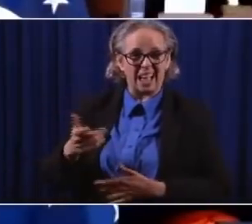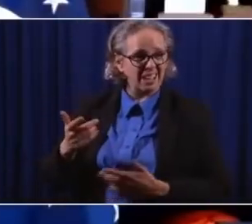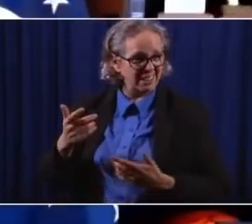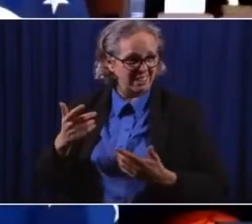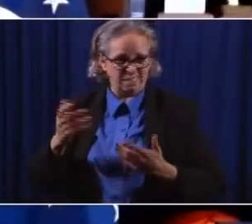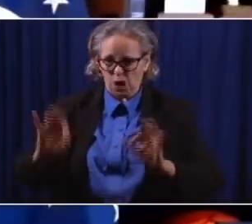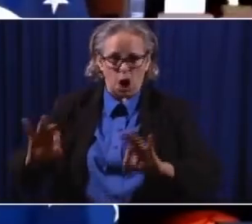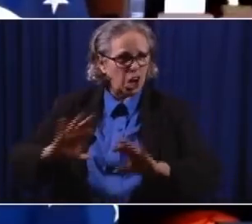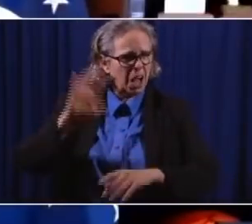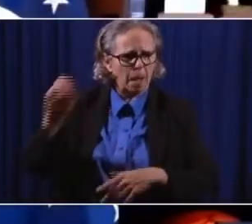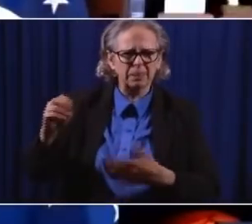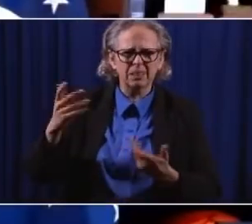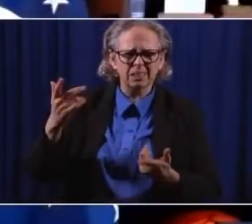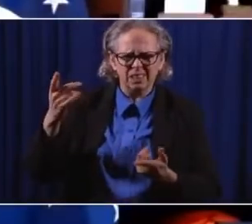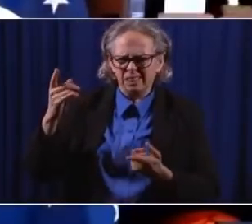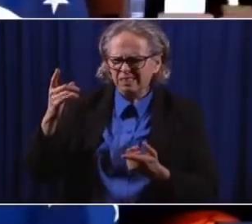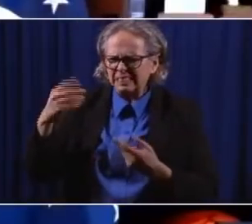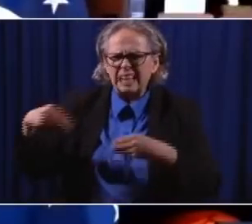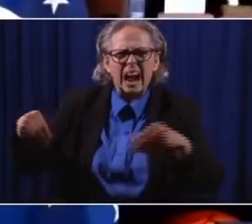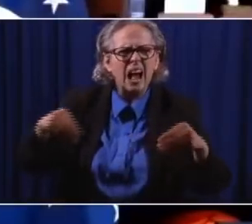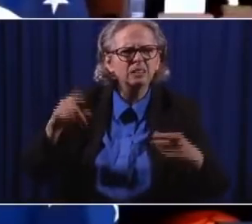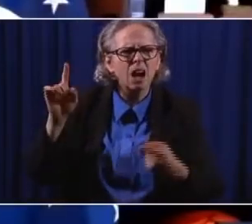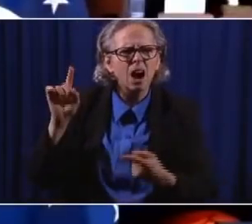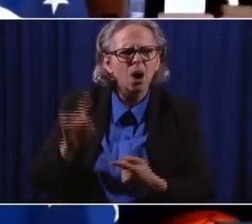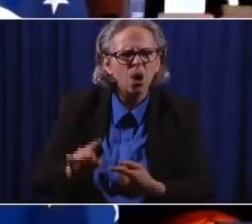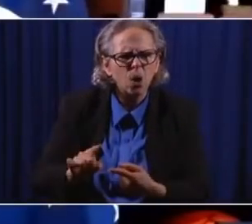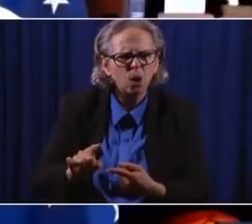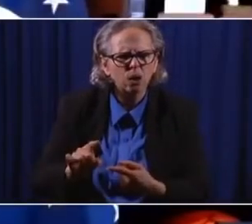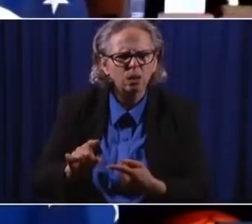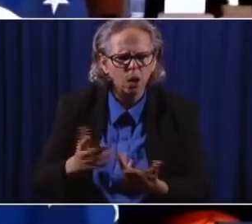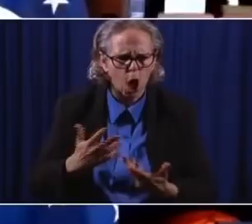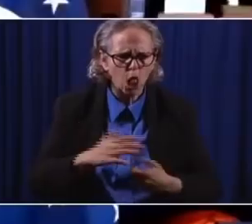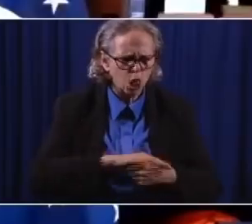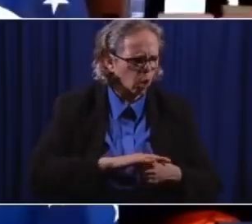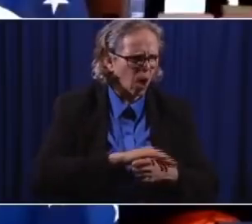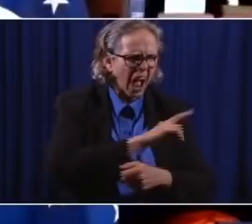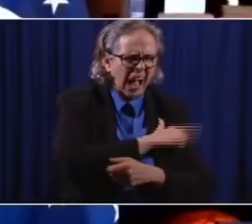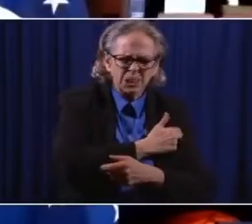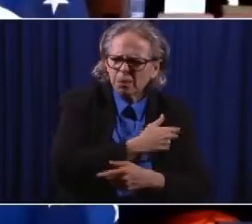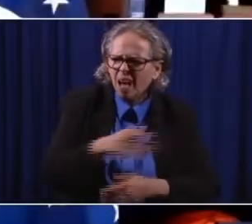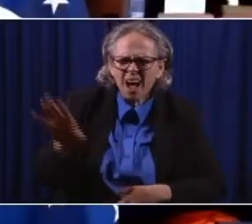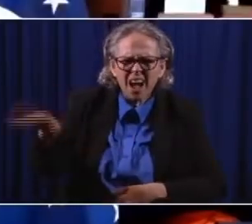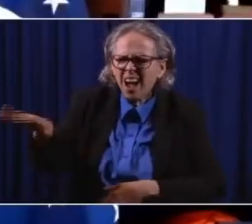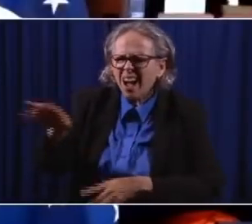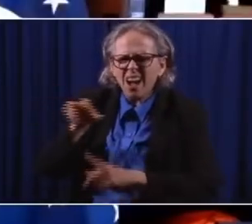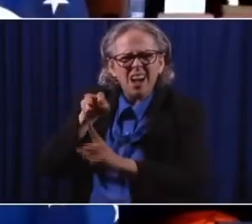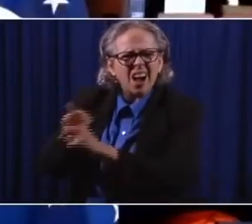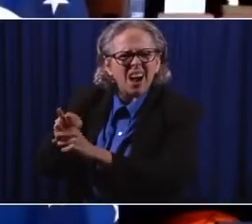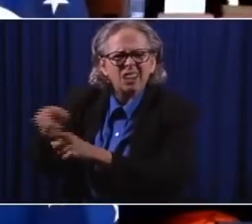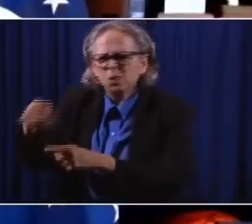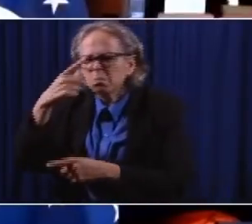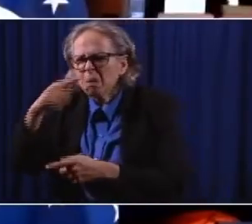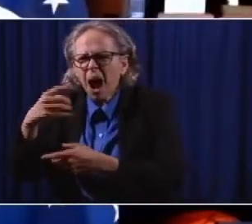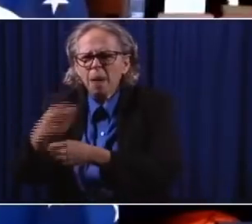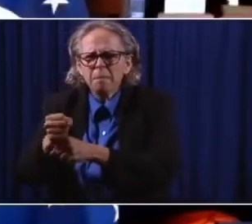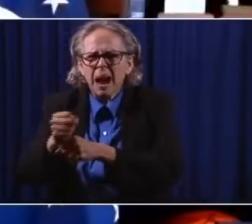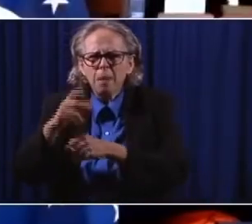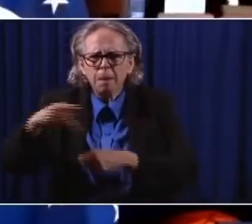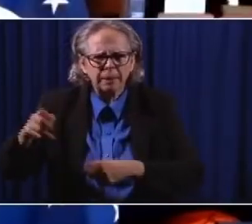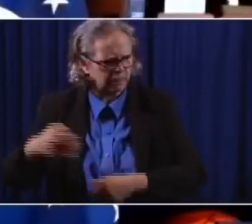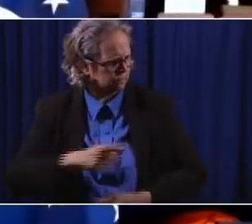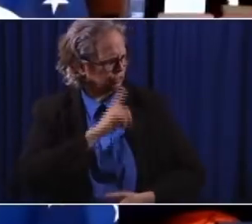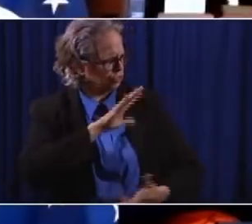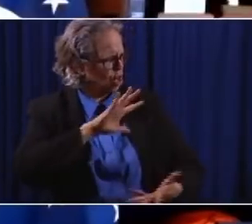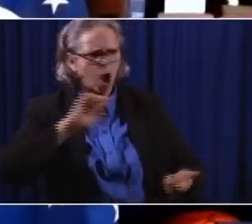a local hospital said, "Hey, could you make PPE for us?" And so they began manufacturing thousands of hospital gowns and masks